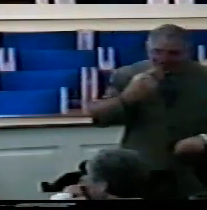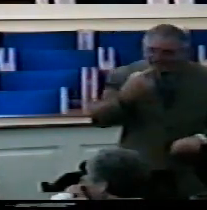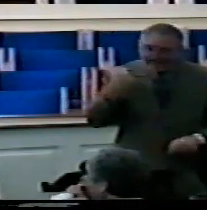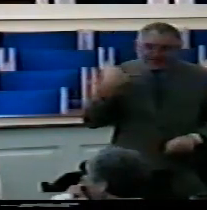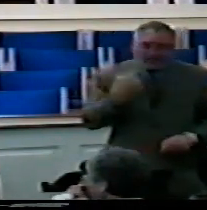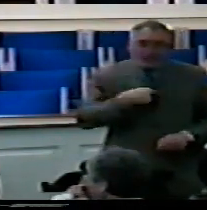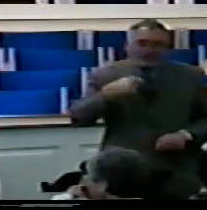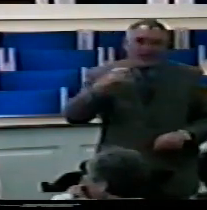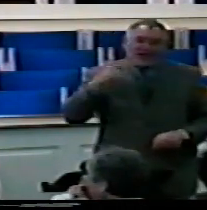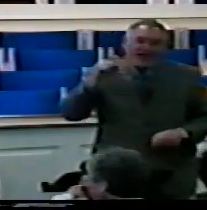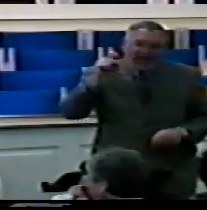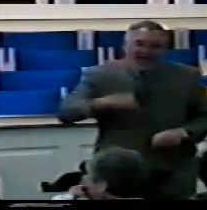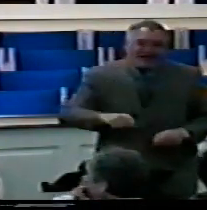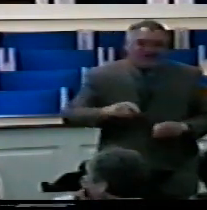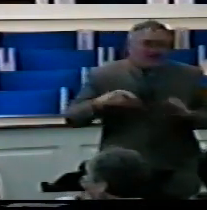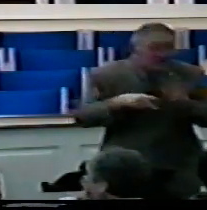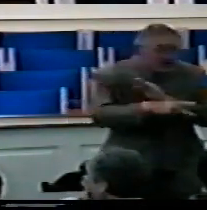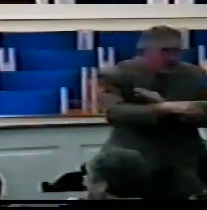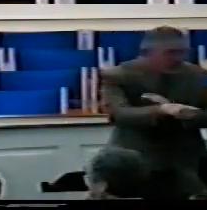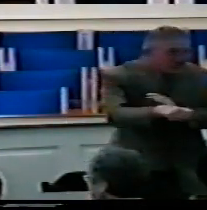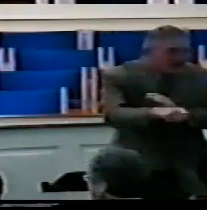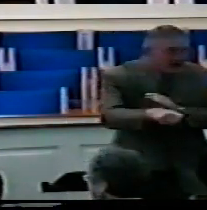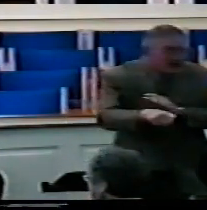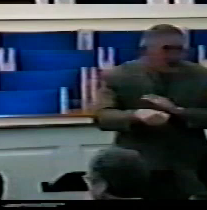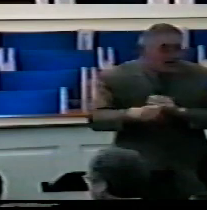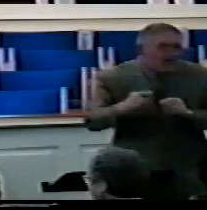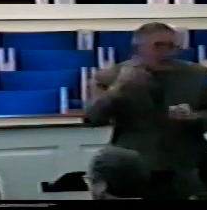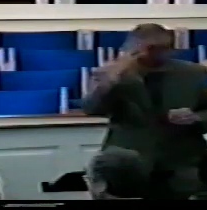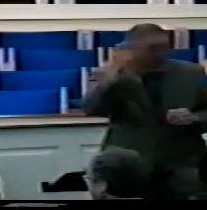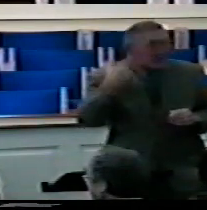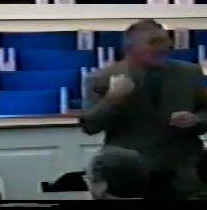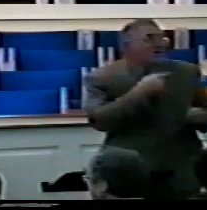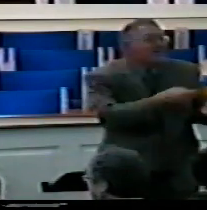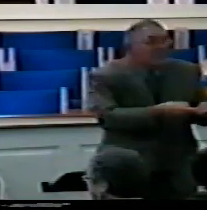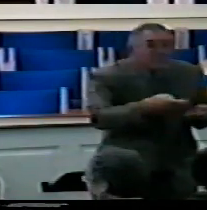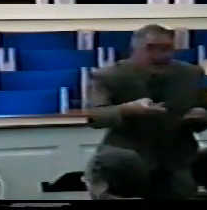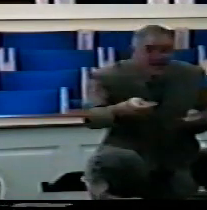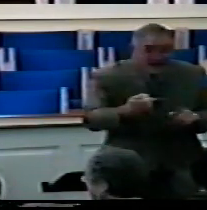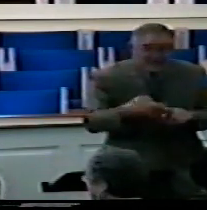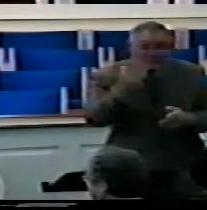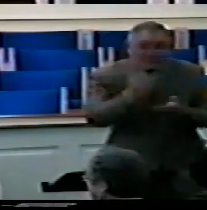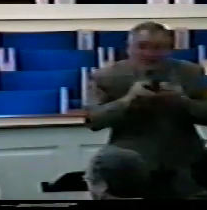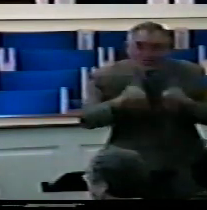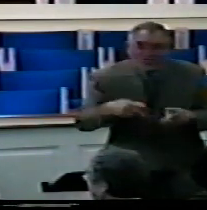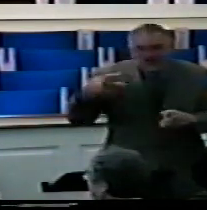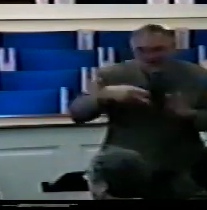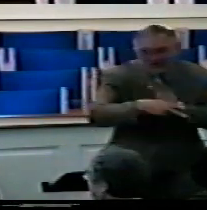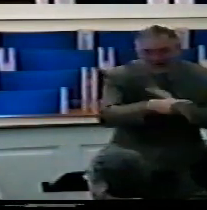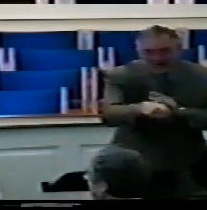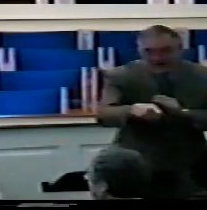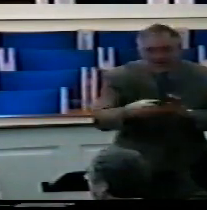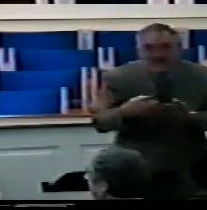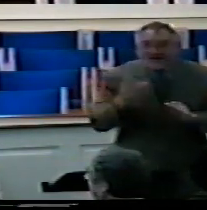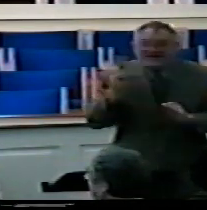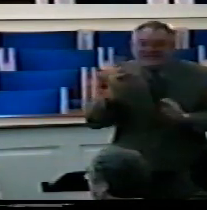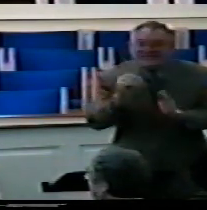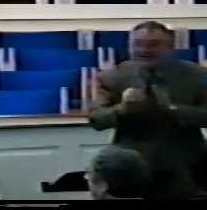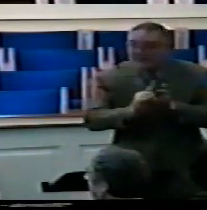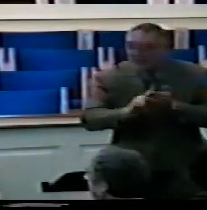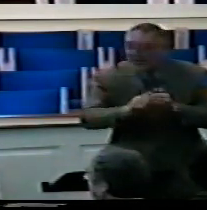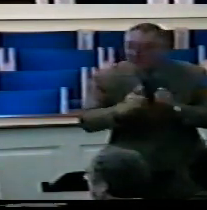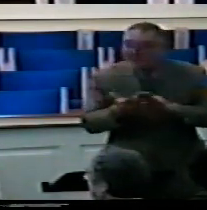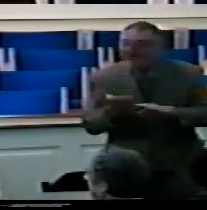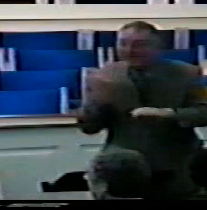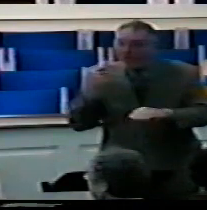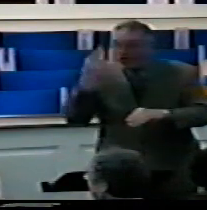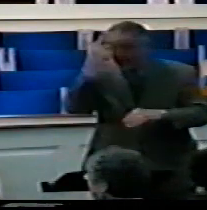kill me. Can you at least tell me why? They said, we're getting paid to do this. 6 weeks prior to this, the Catholic